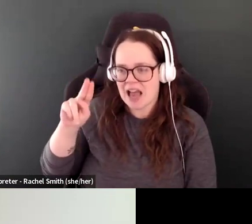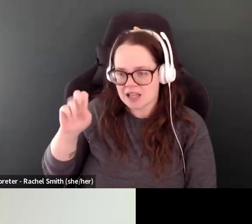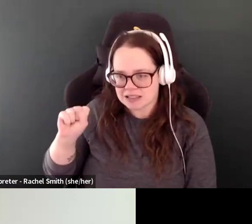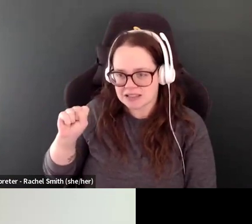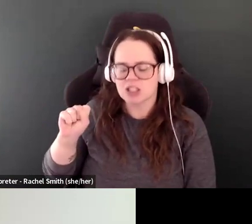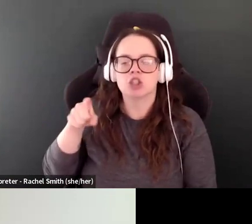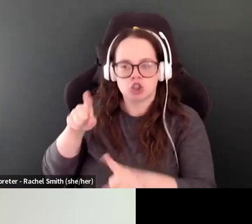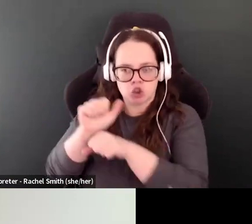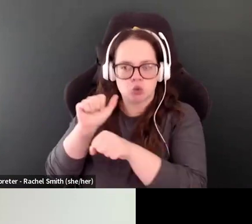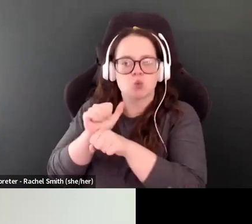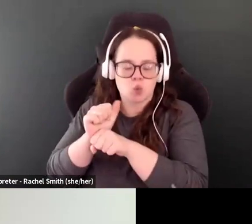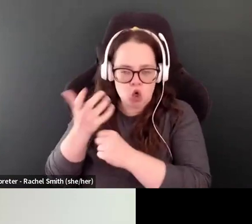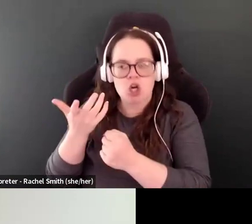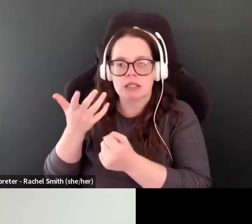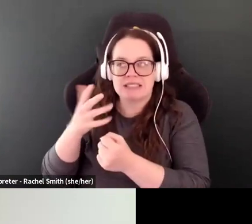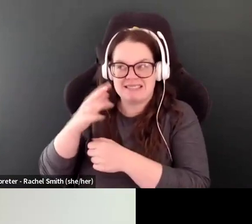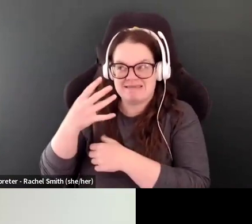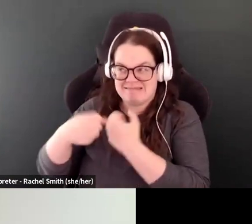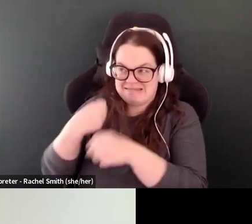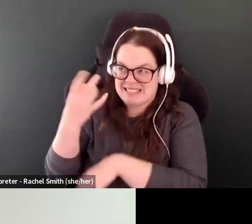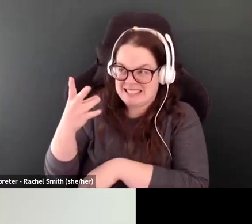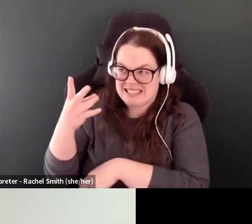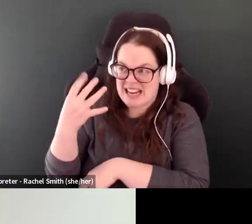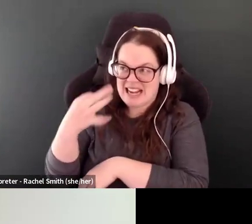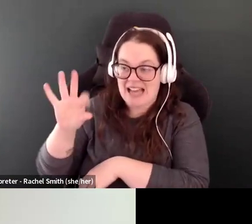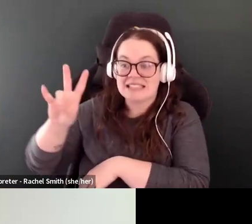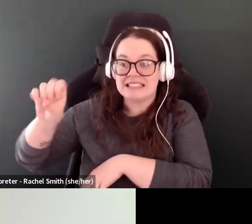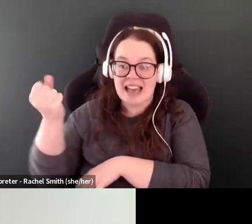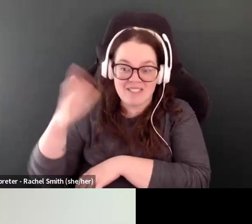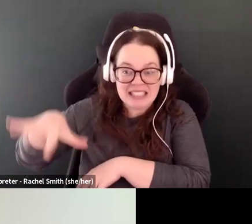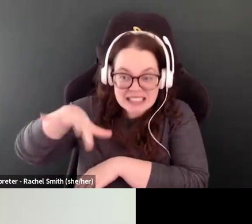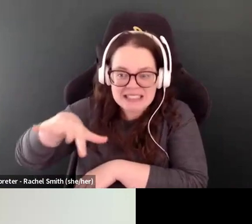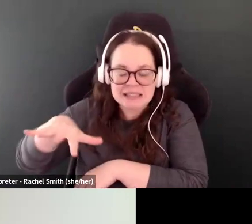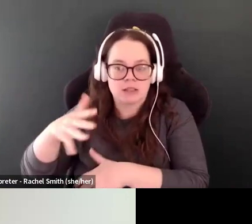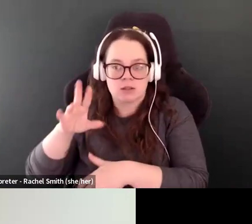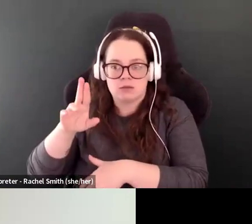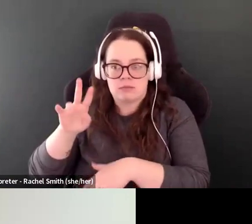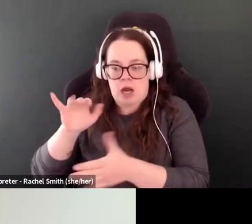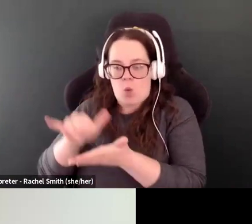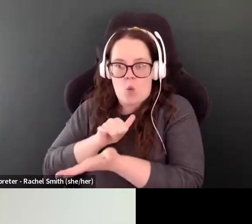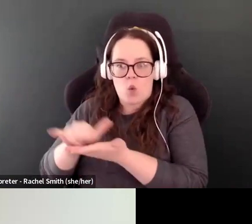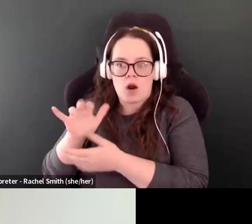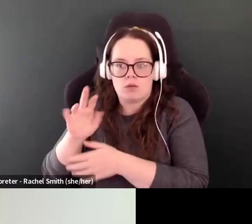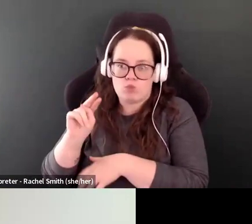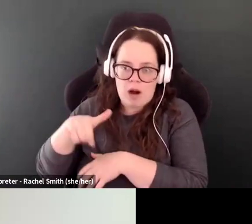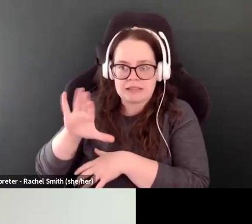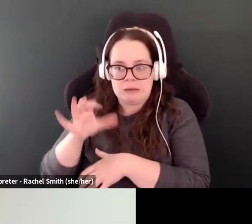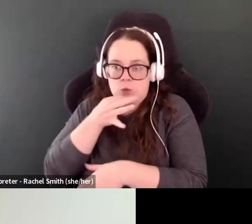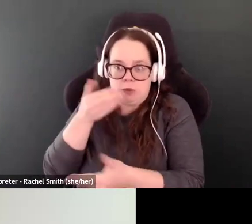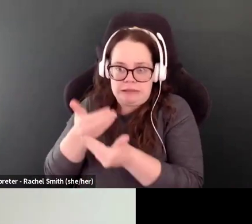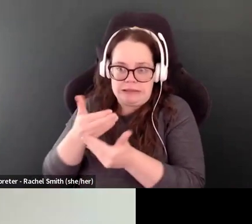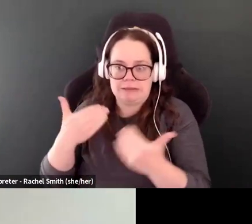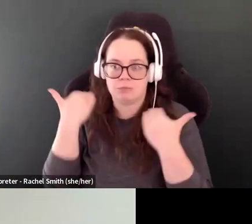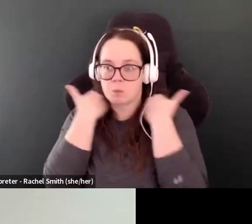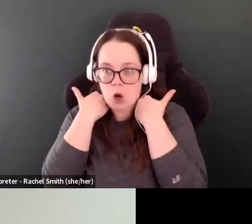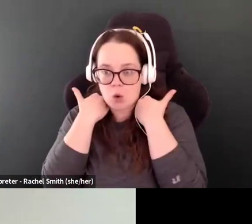City in the 1970s, when New York City was on the verge of bankruptcy. And as many of you know, the decision that